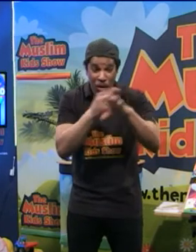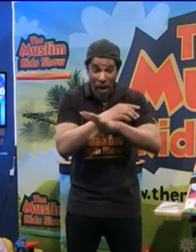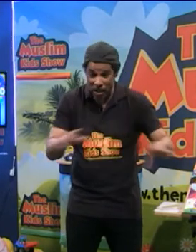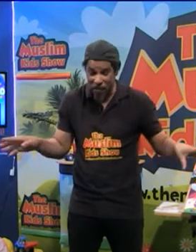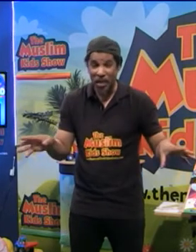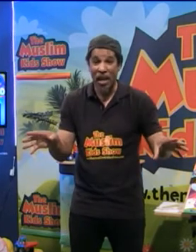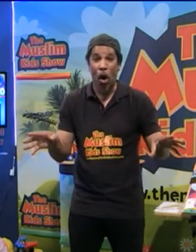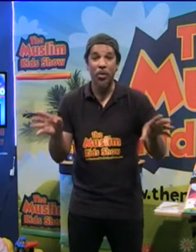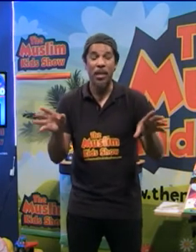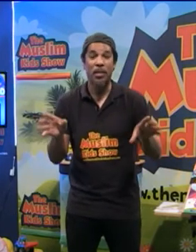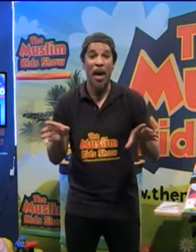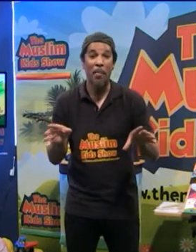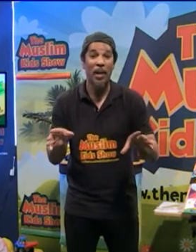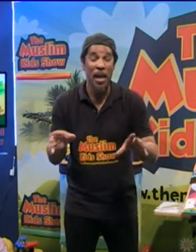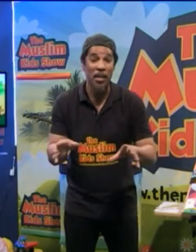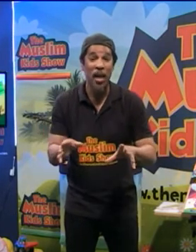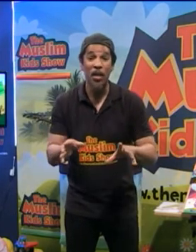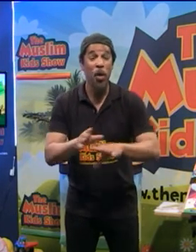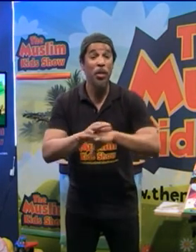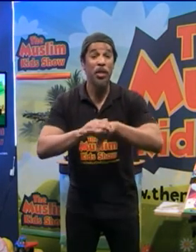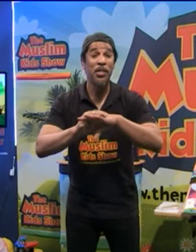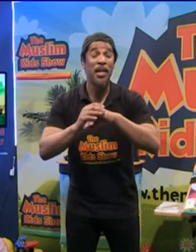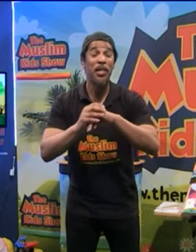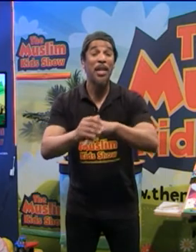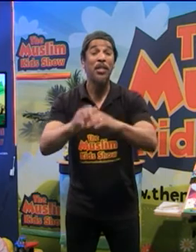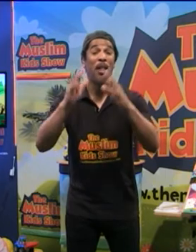than grains of sand on the entire planet. The